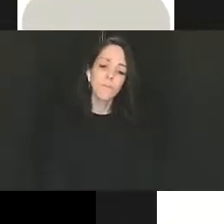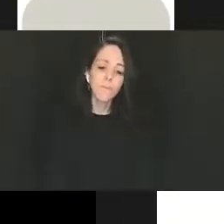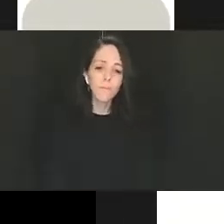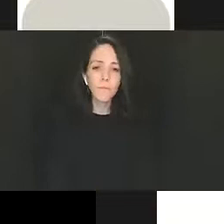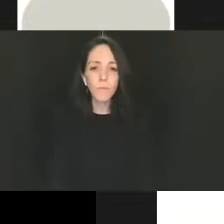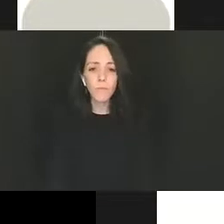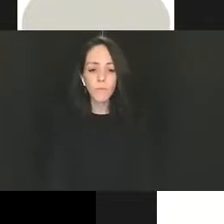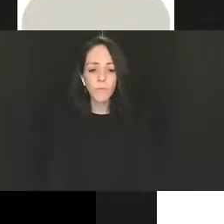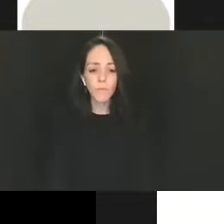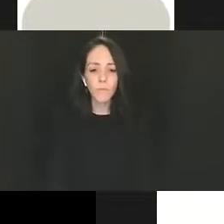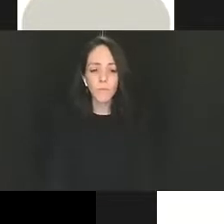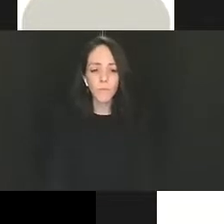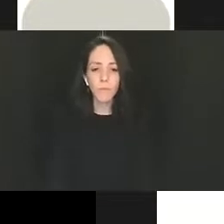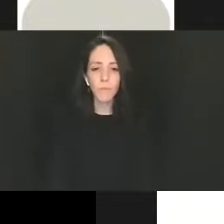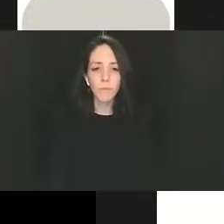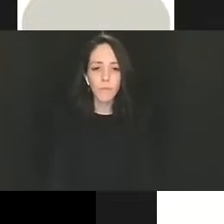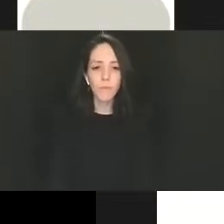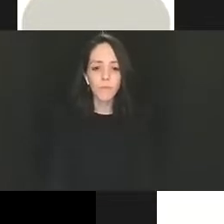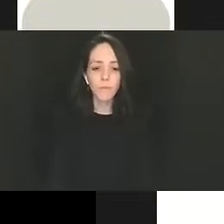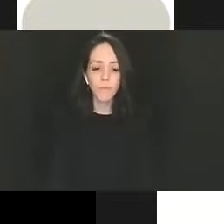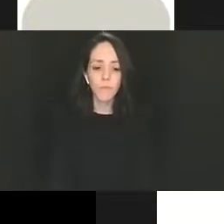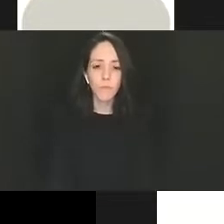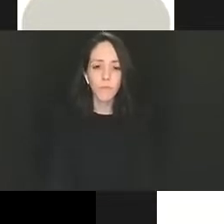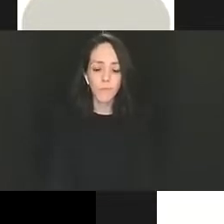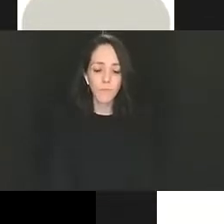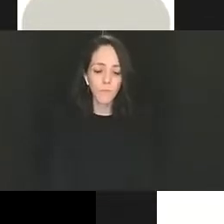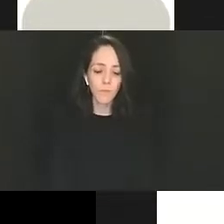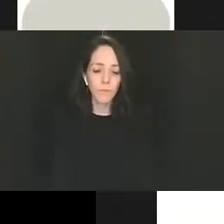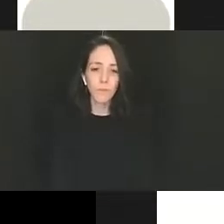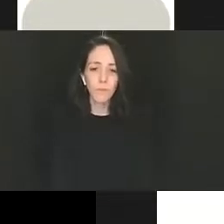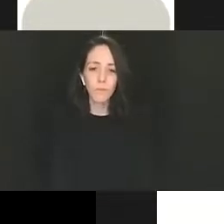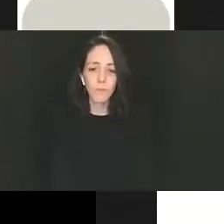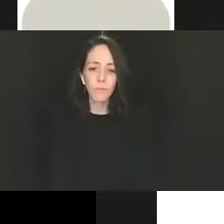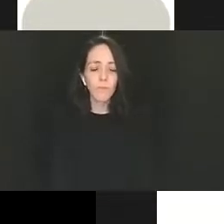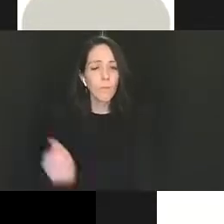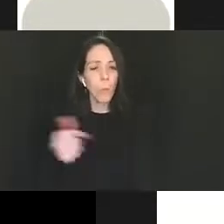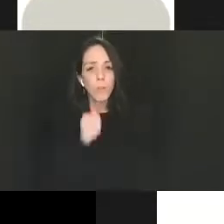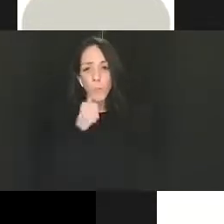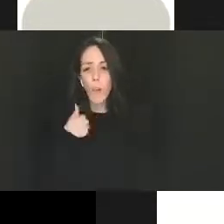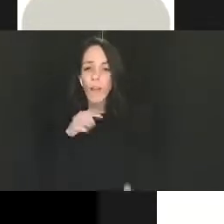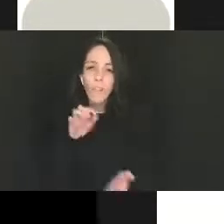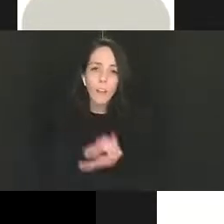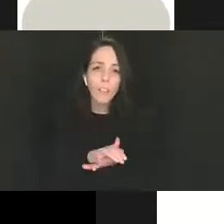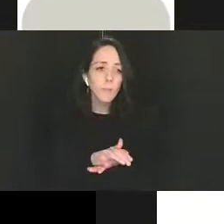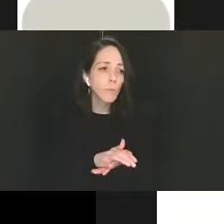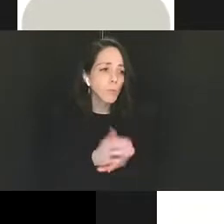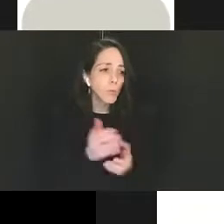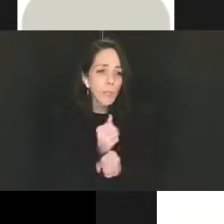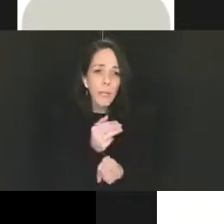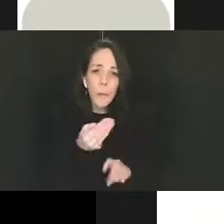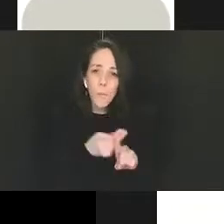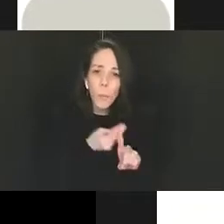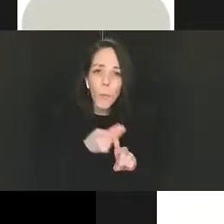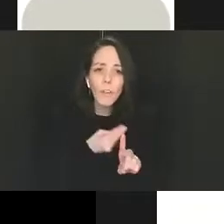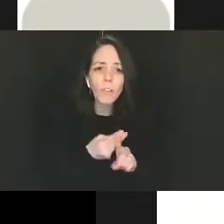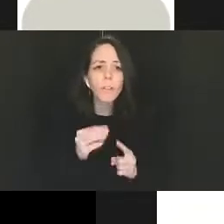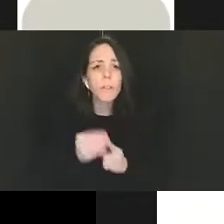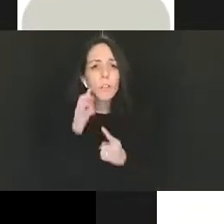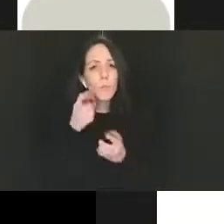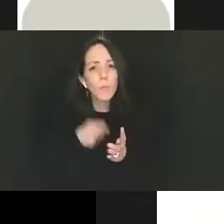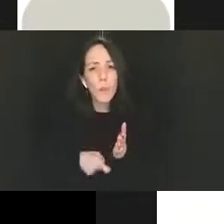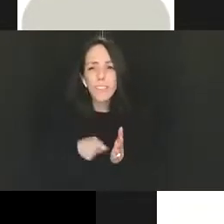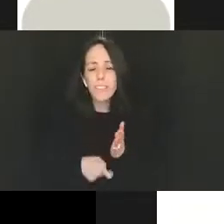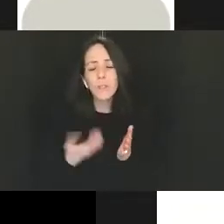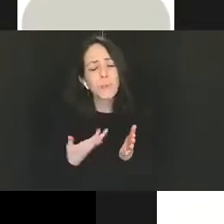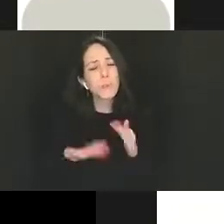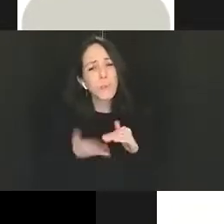expand. Everyone doesn't have a husband that can afford to get a mortgage, especially at the prices that homeownership